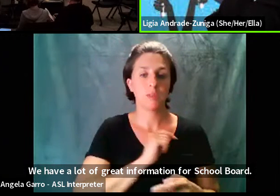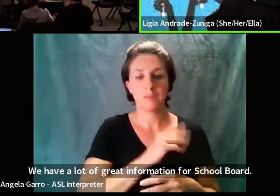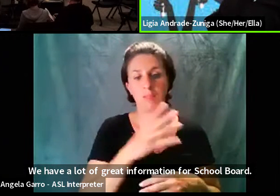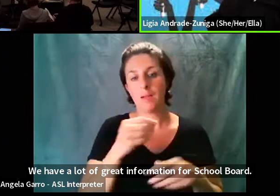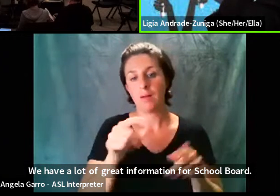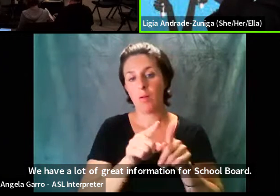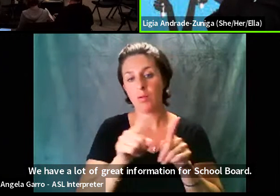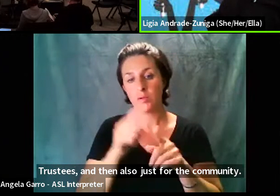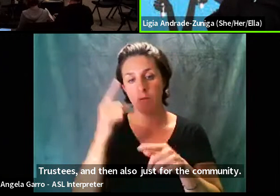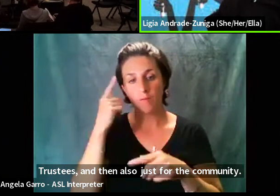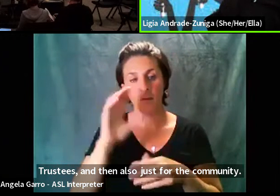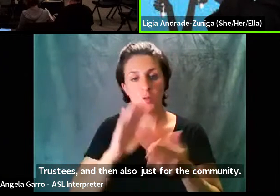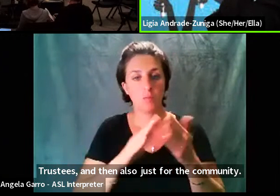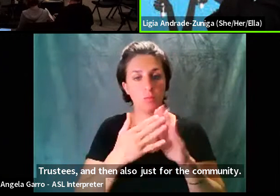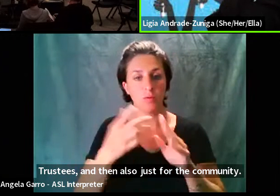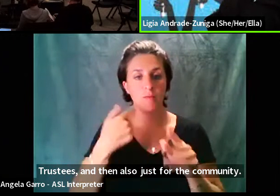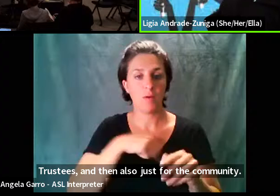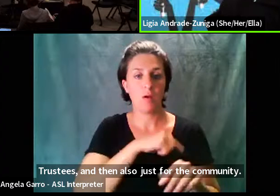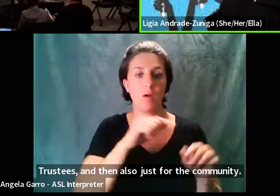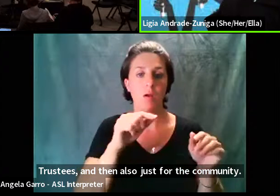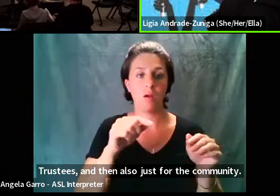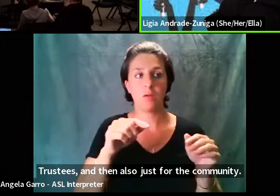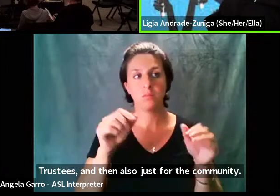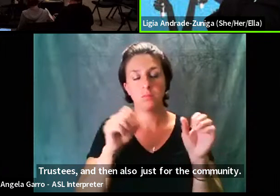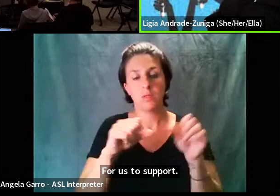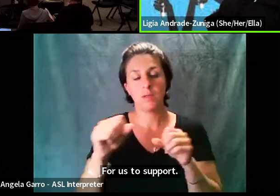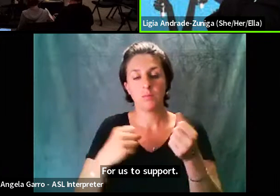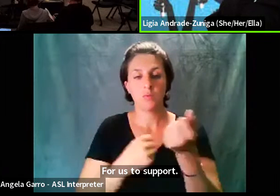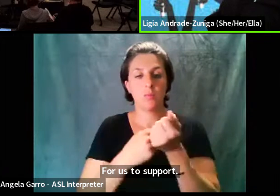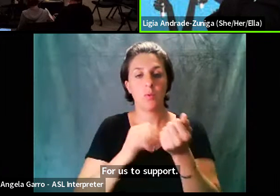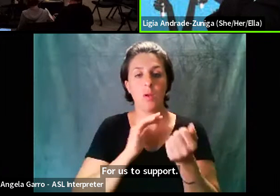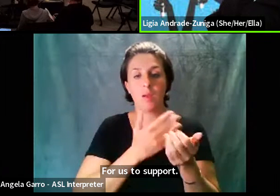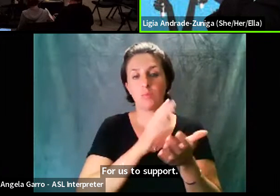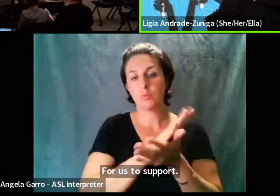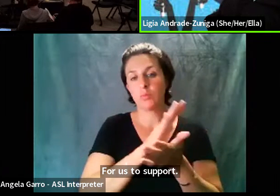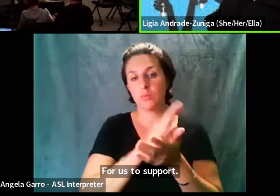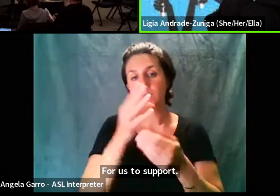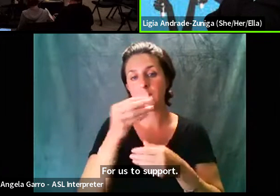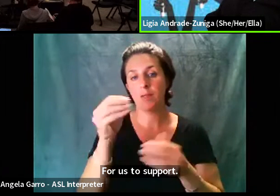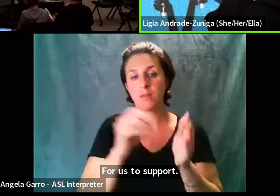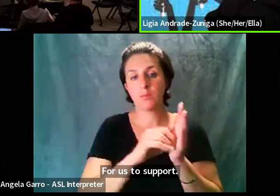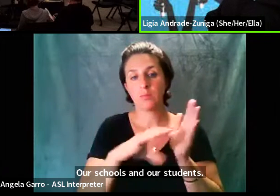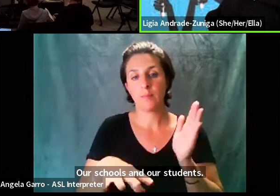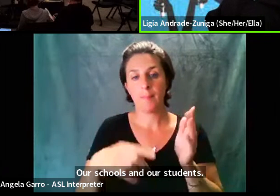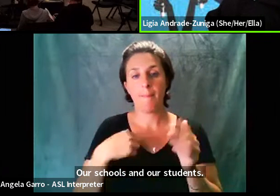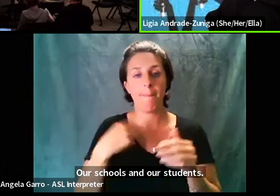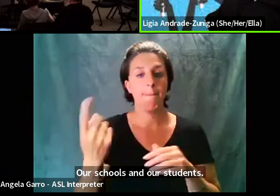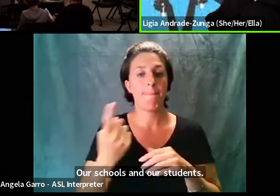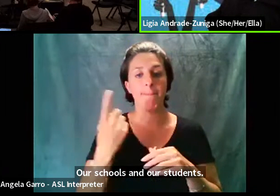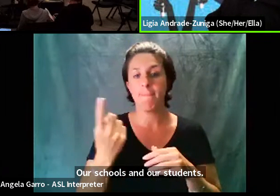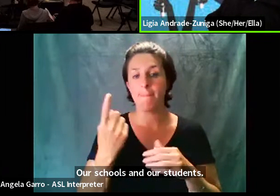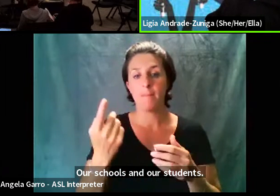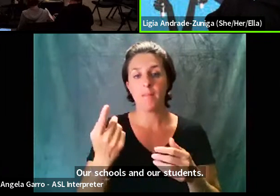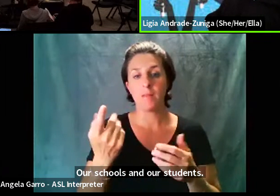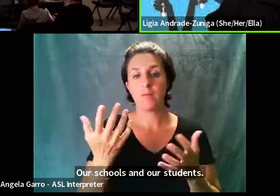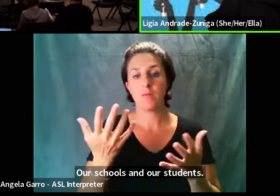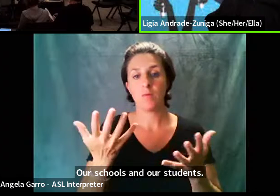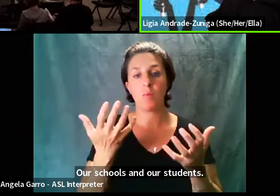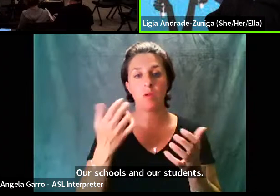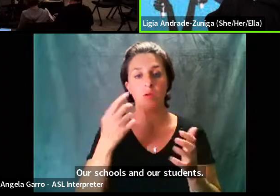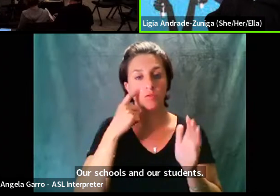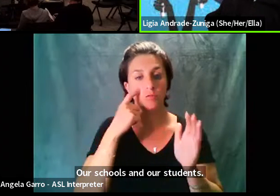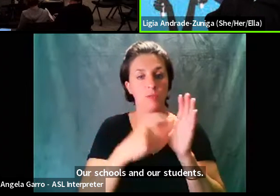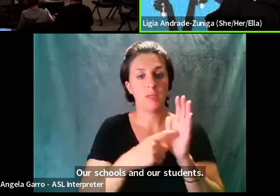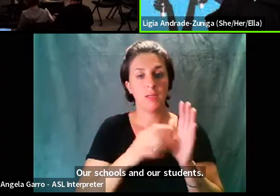us to support our schools and our students. I always want to also recognize